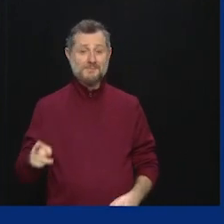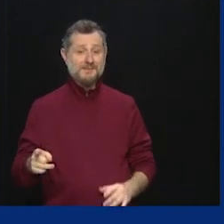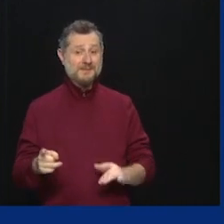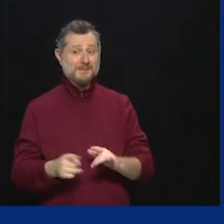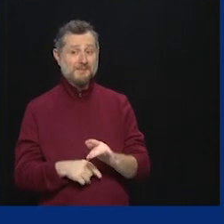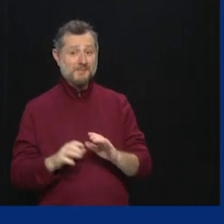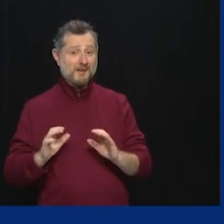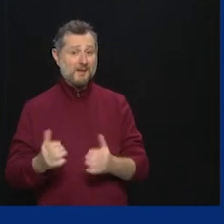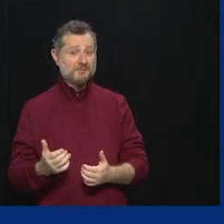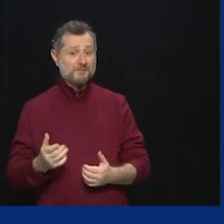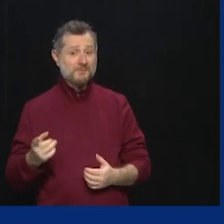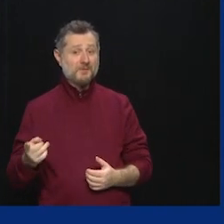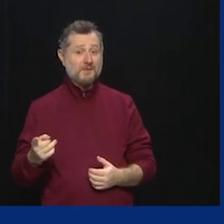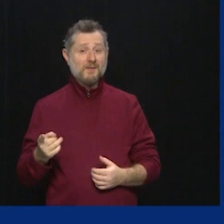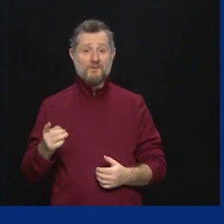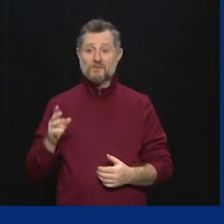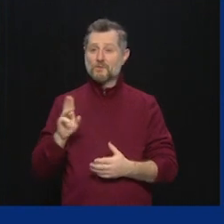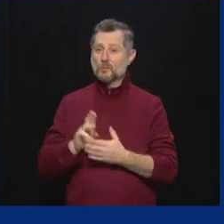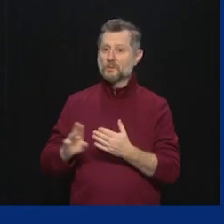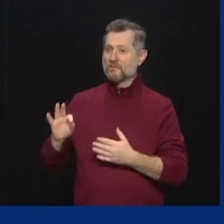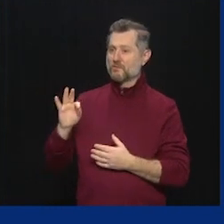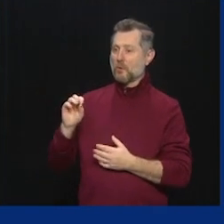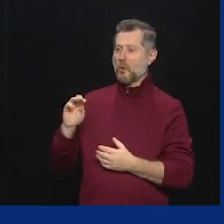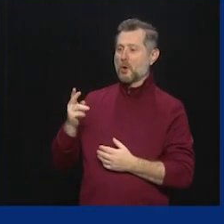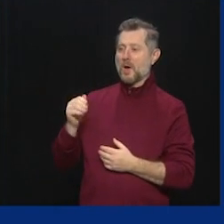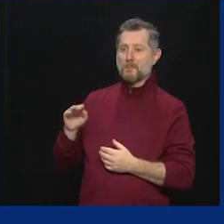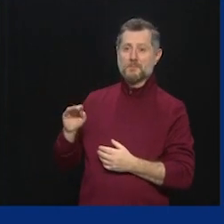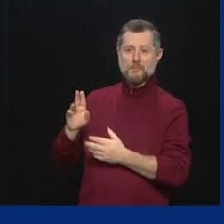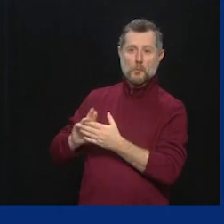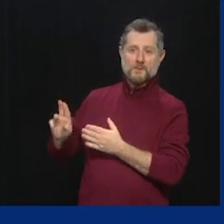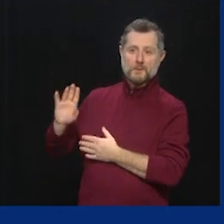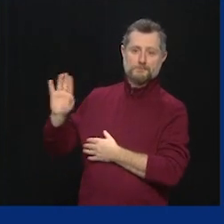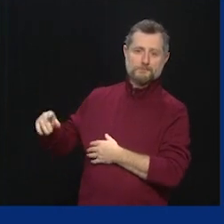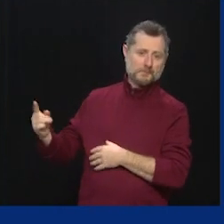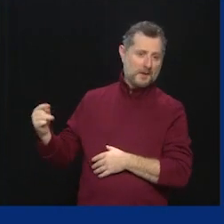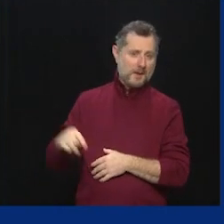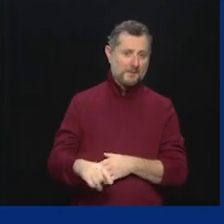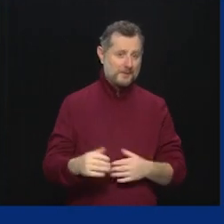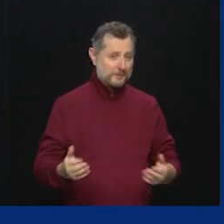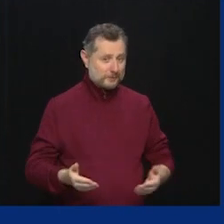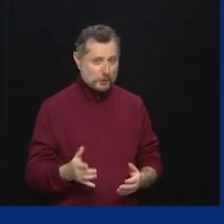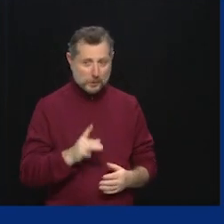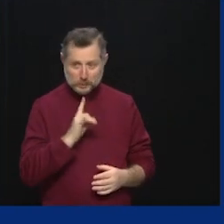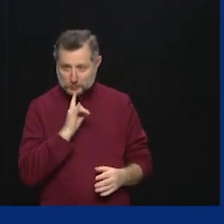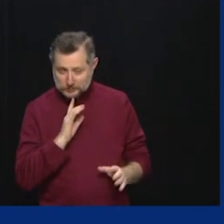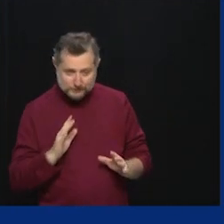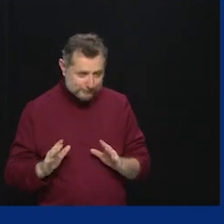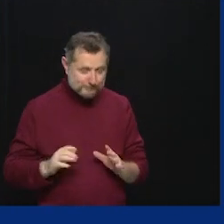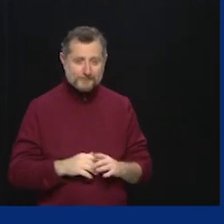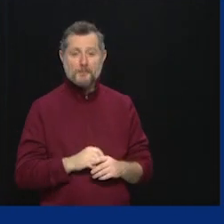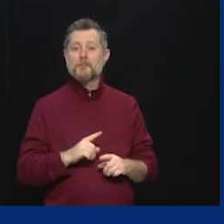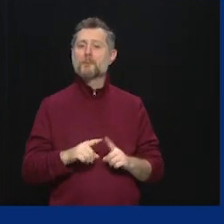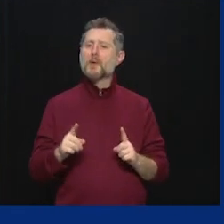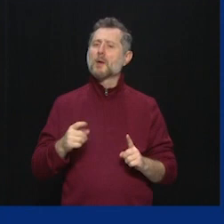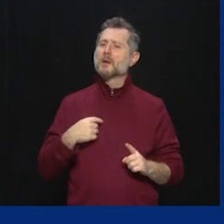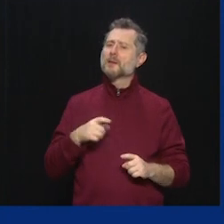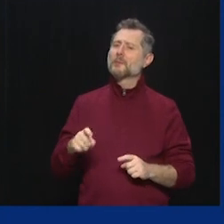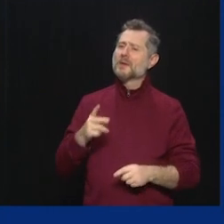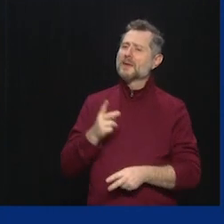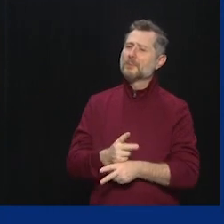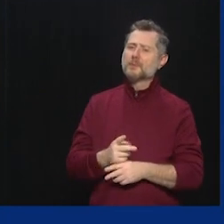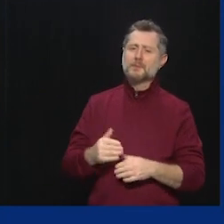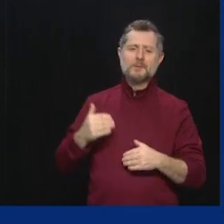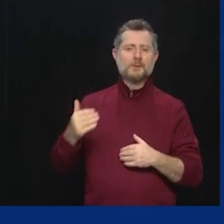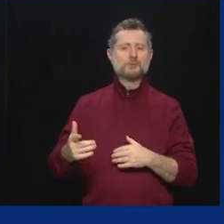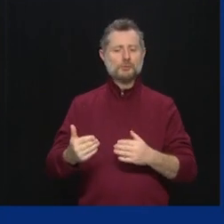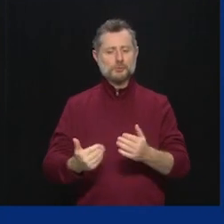tell. But we need to keep the next generation here on Long Island, and we know we have the beautiful beaches, the beautiful parks,